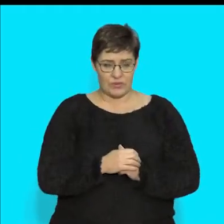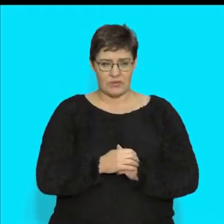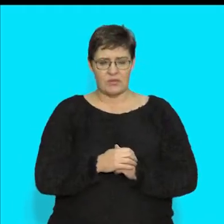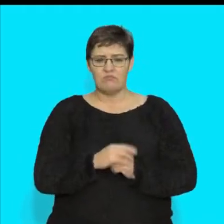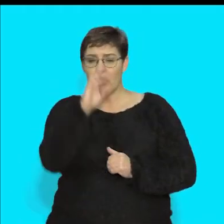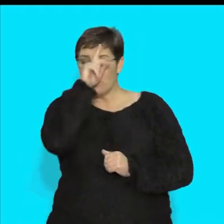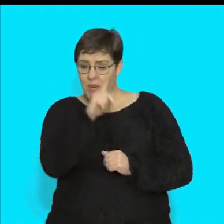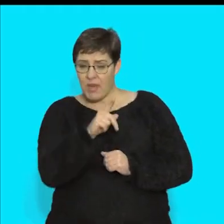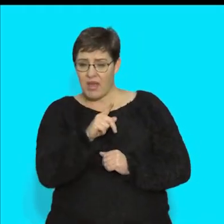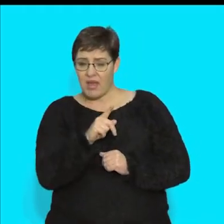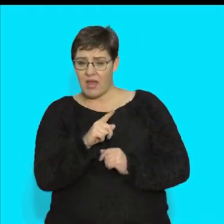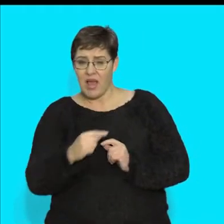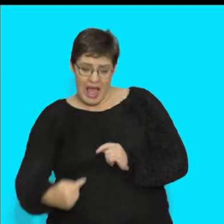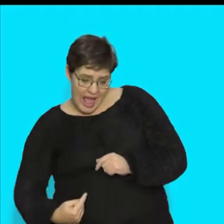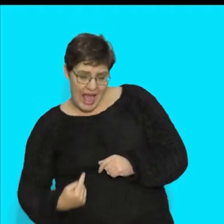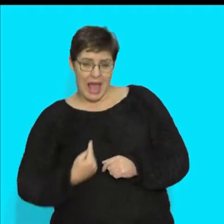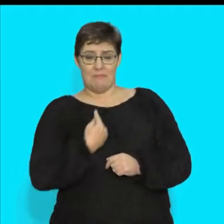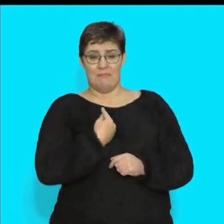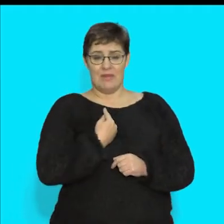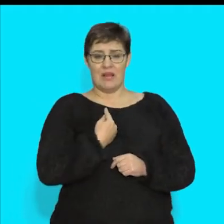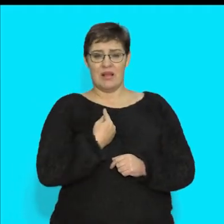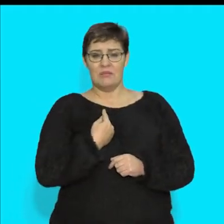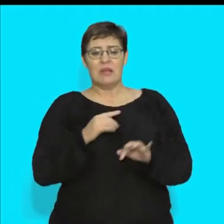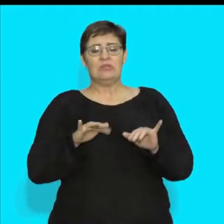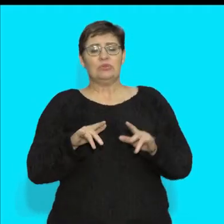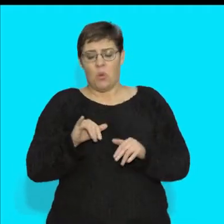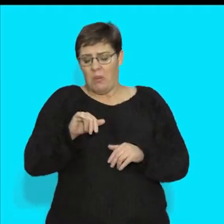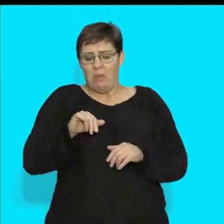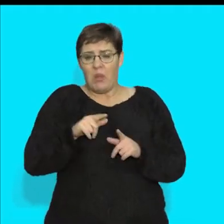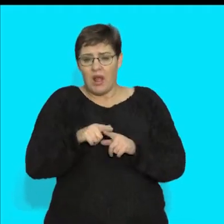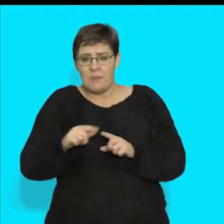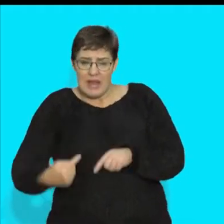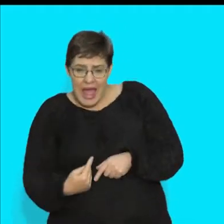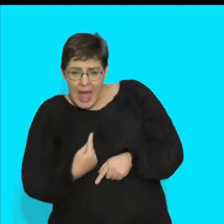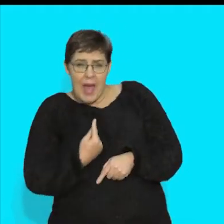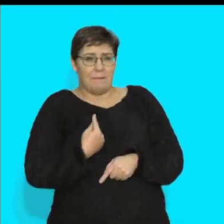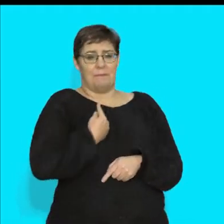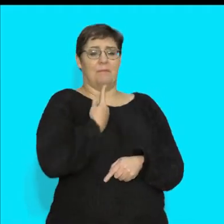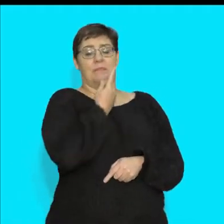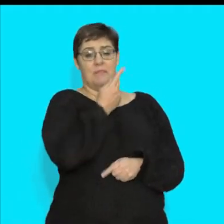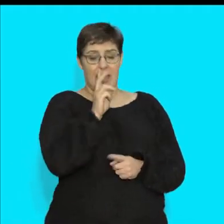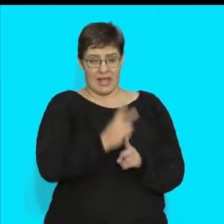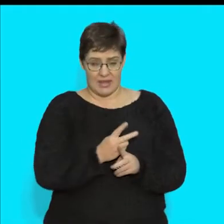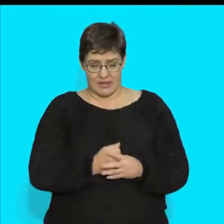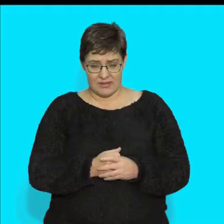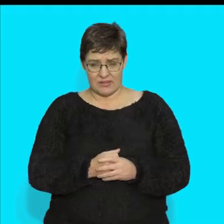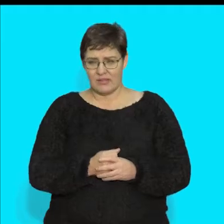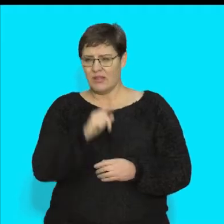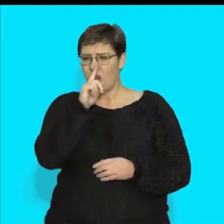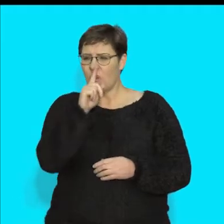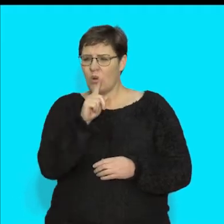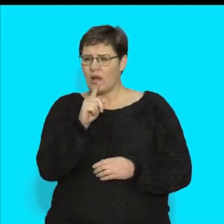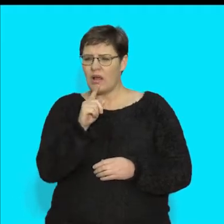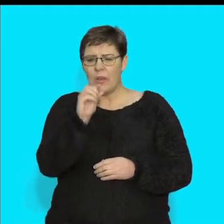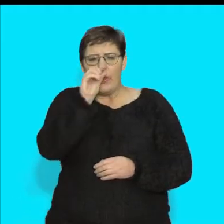remember, it's got to come all the way up. So imagine your tiny little toe, it's got to come all the way up, all right? But look here, look at